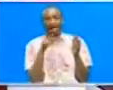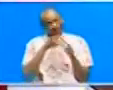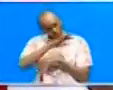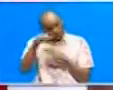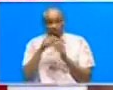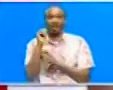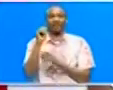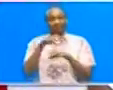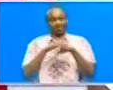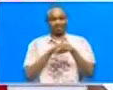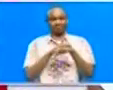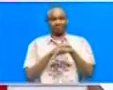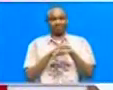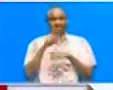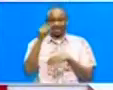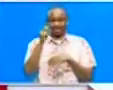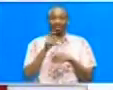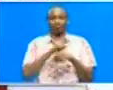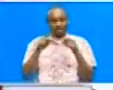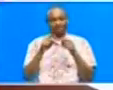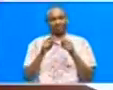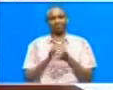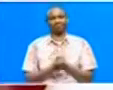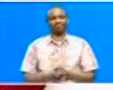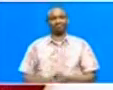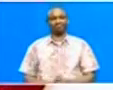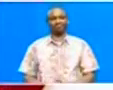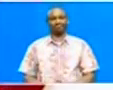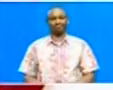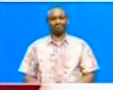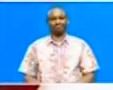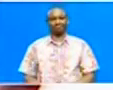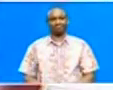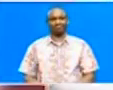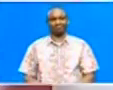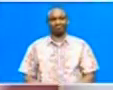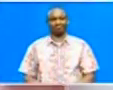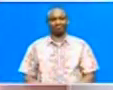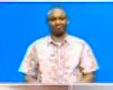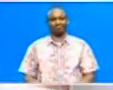region as a whole. Stay with us. This is KTN Weekend Prime.